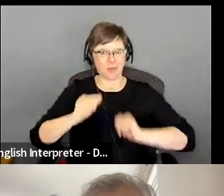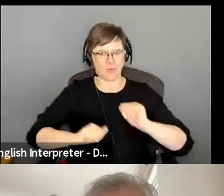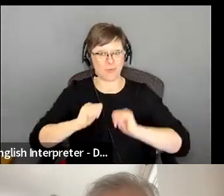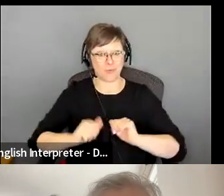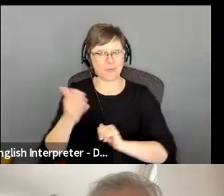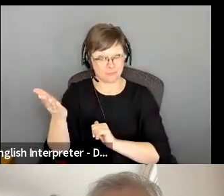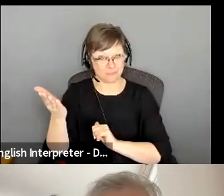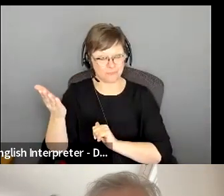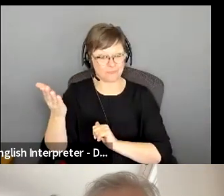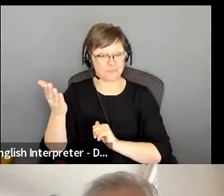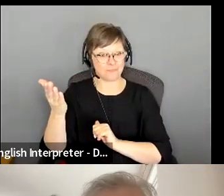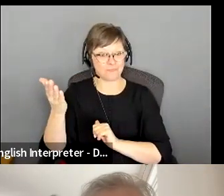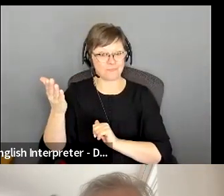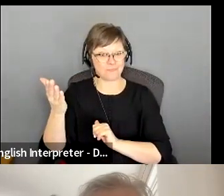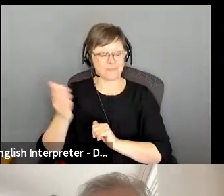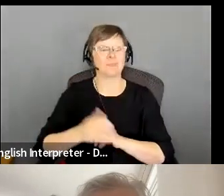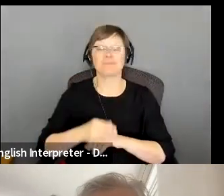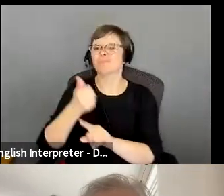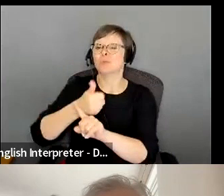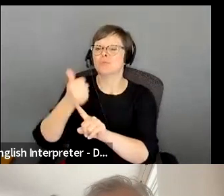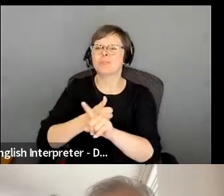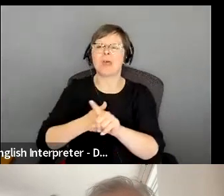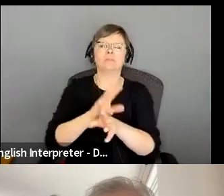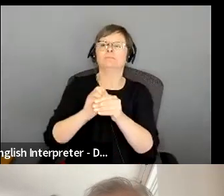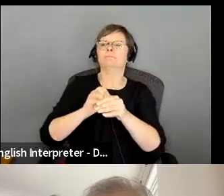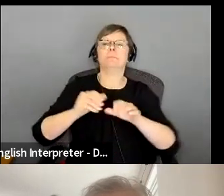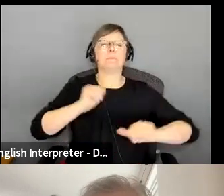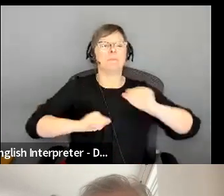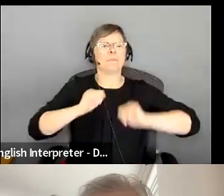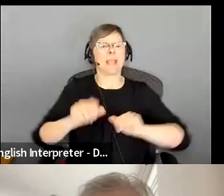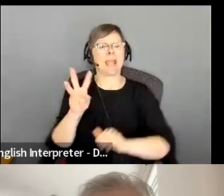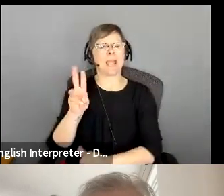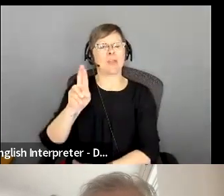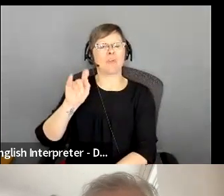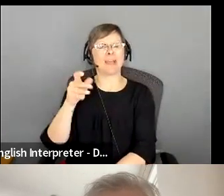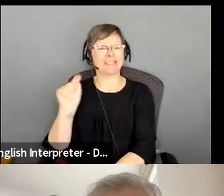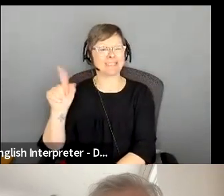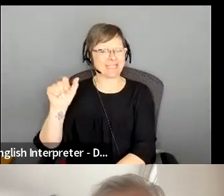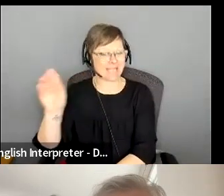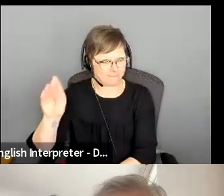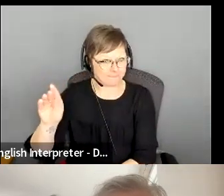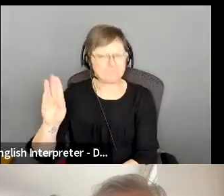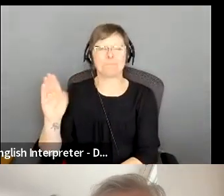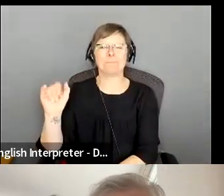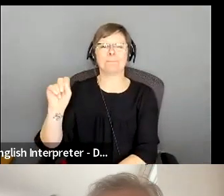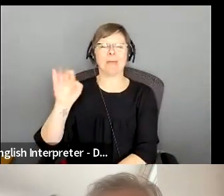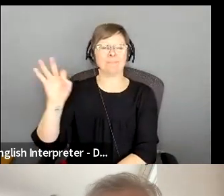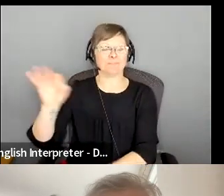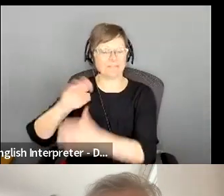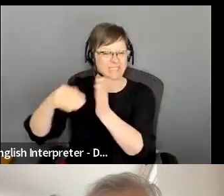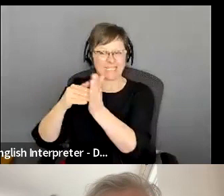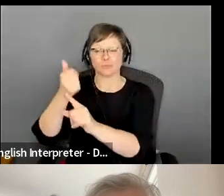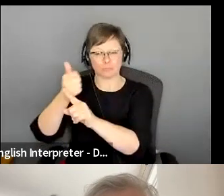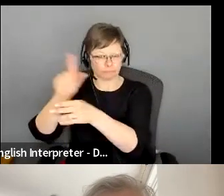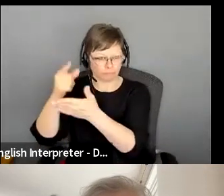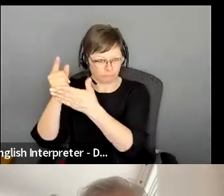and the dramaturg for Playwrights Lab at Banff Center for Art and Creativity. She